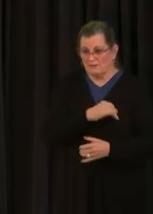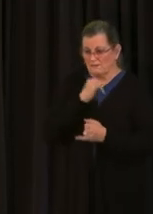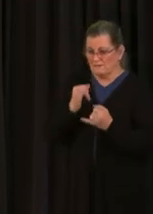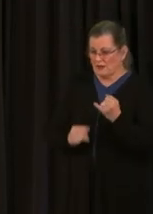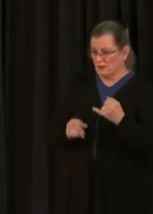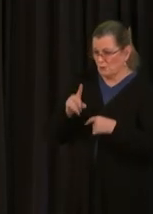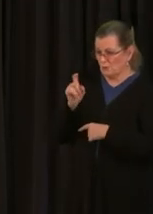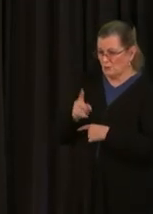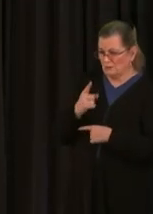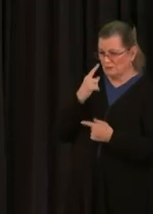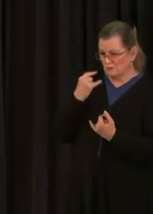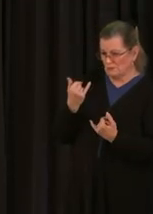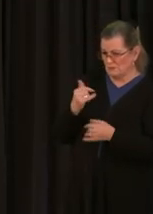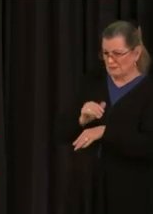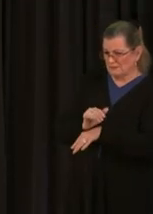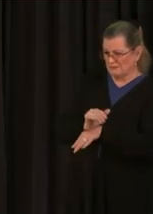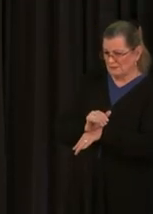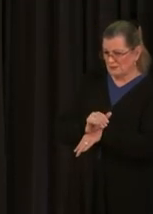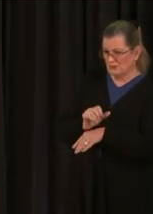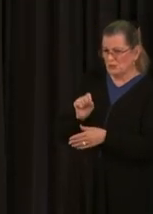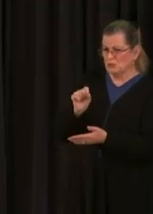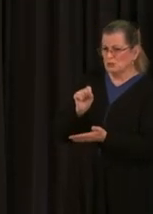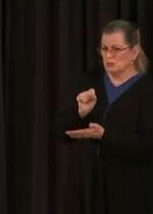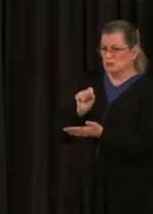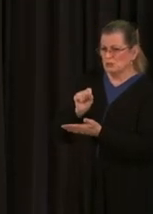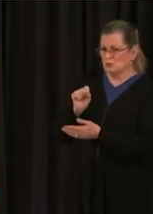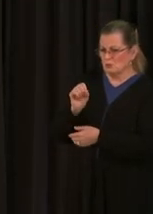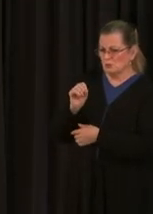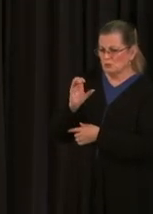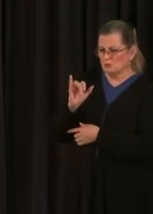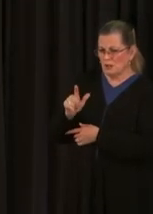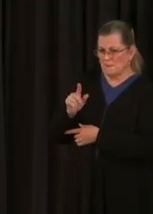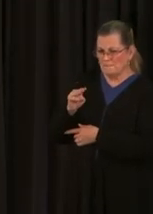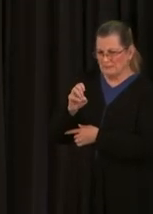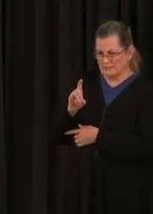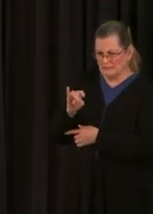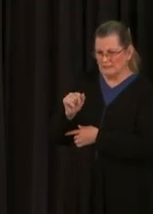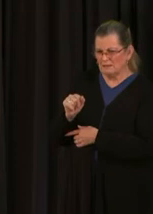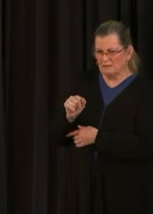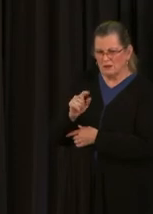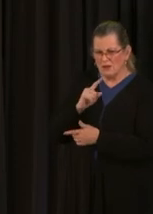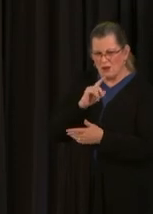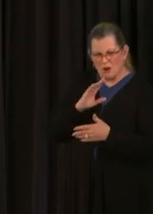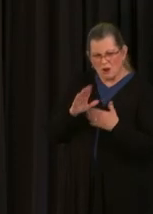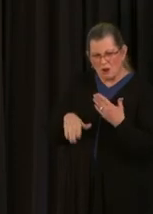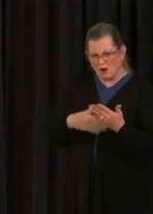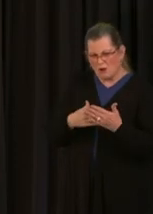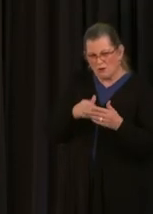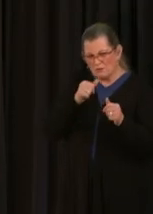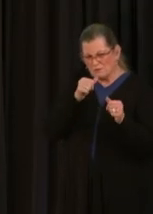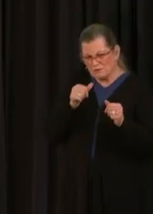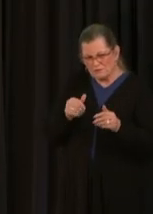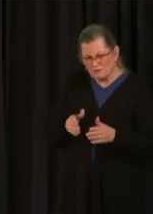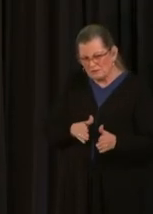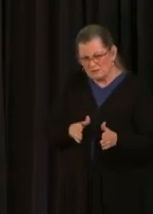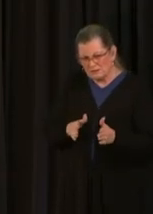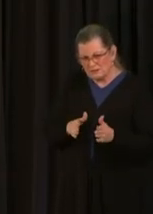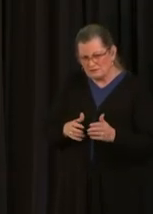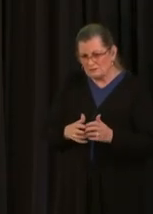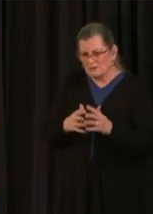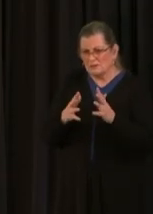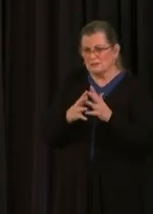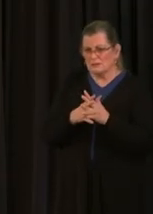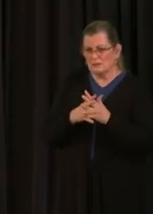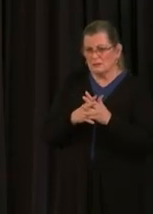begin to be contacted when a student they service, a classroom they service, or a school they service tests positive for COVID, as this currently isn't